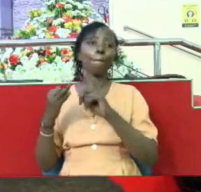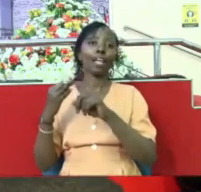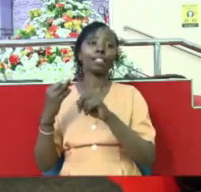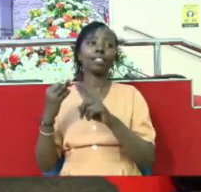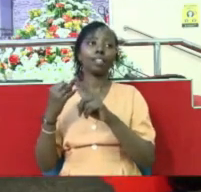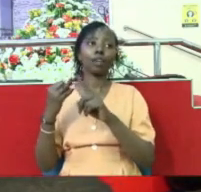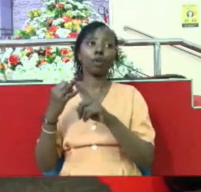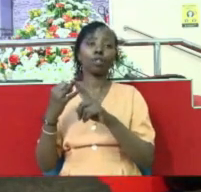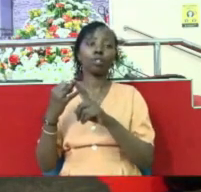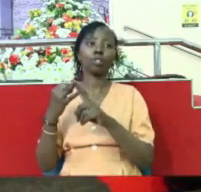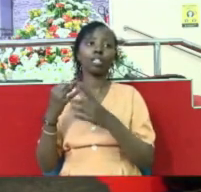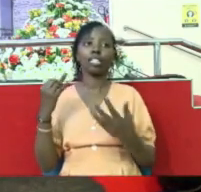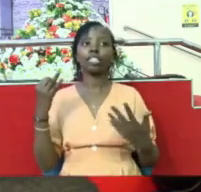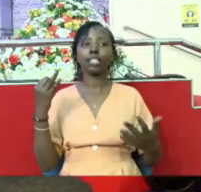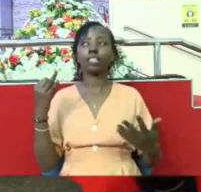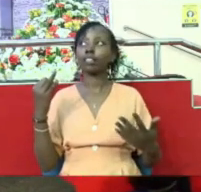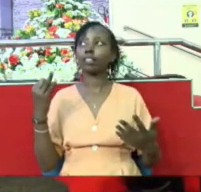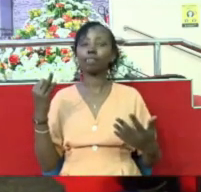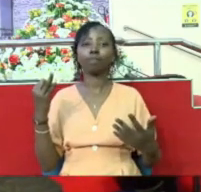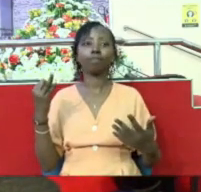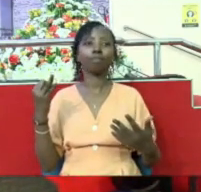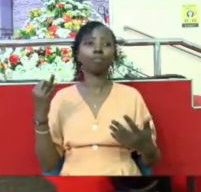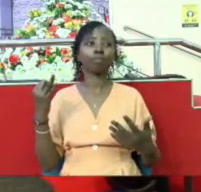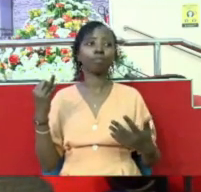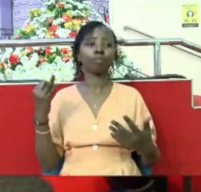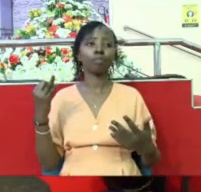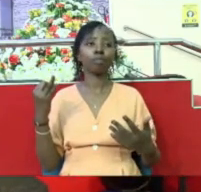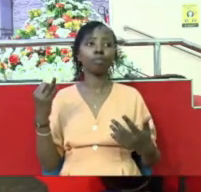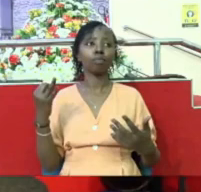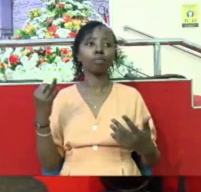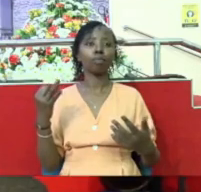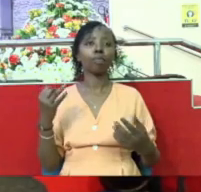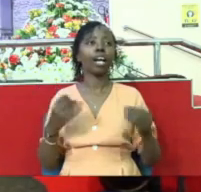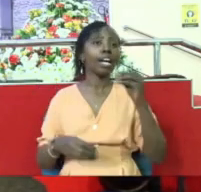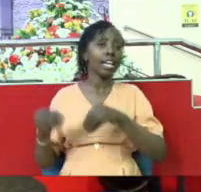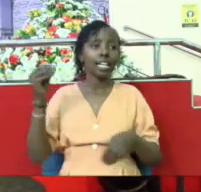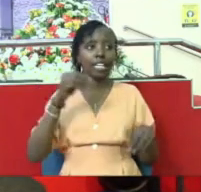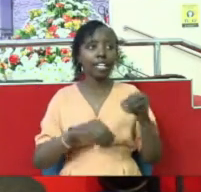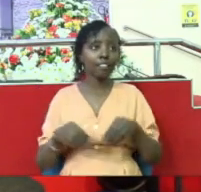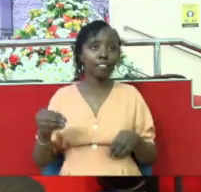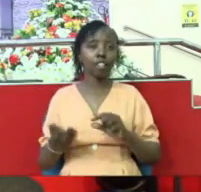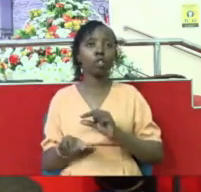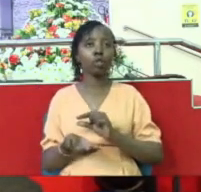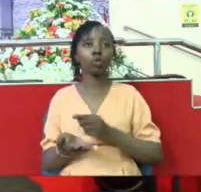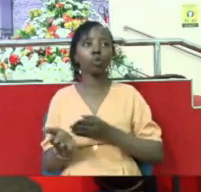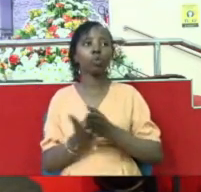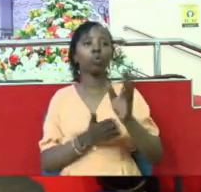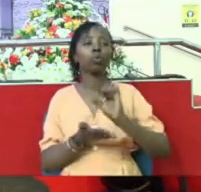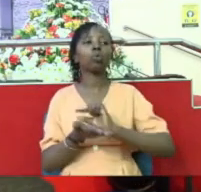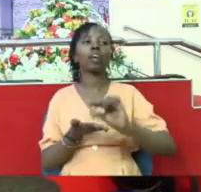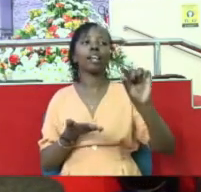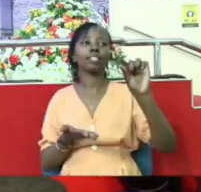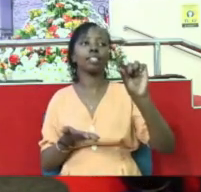pili ambalo Paulo analeta. It is called grace based giving. Yani kutoa kwa neema. You know